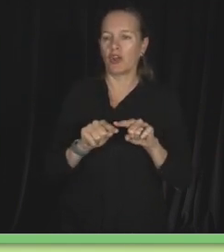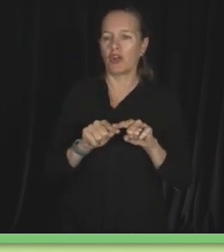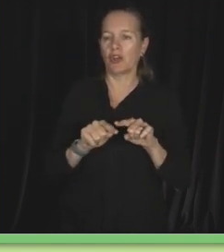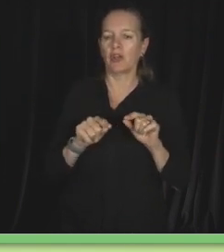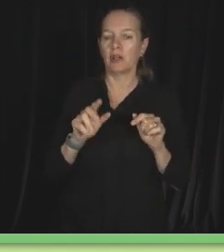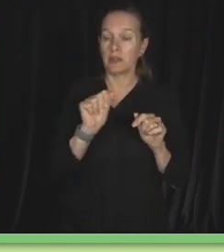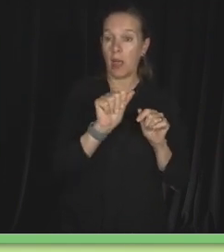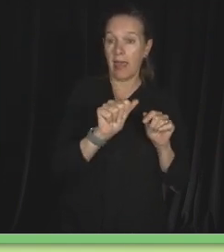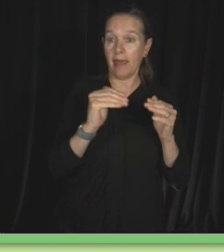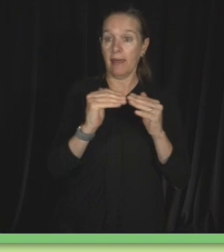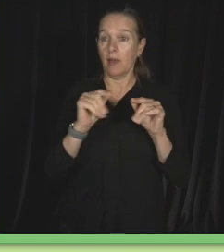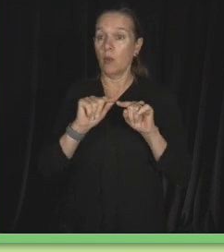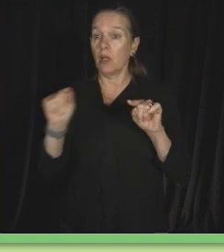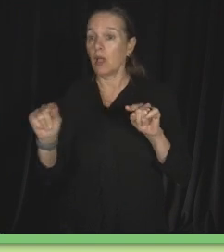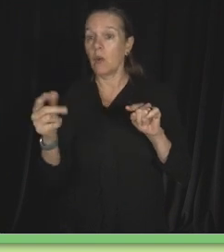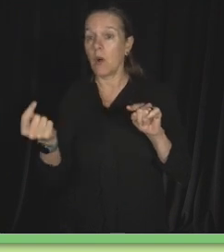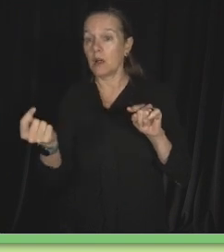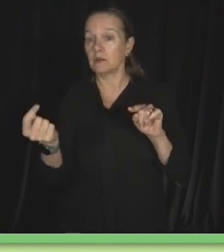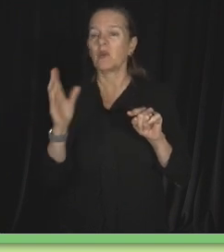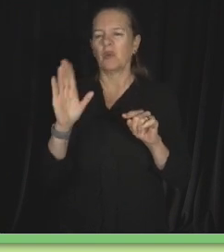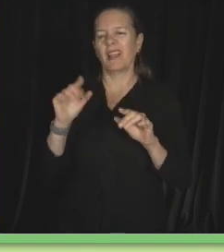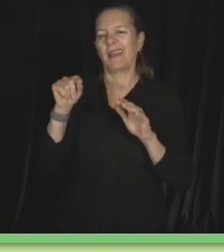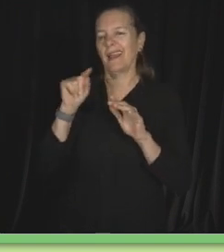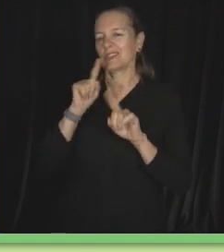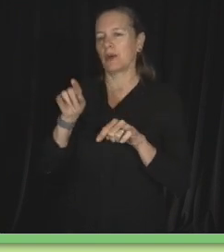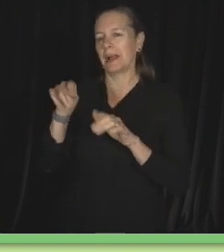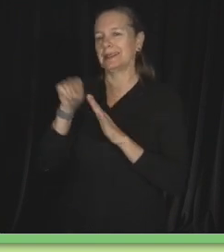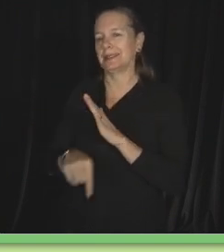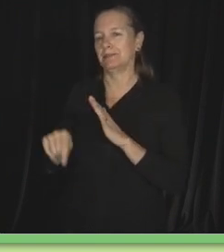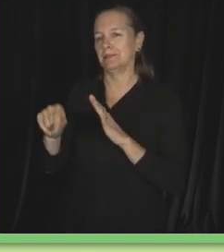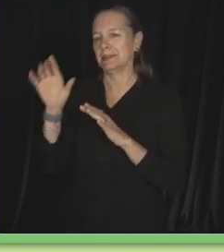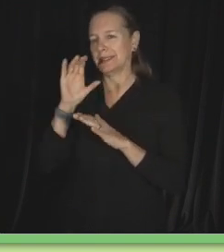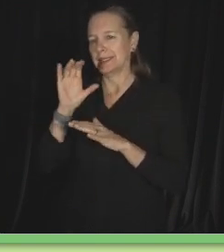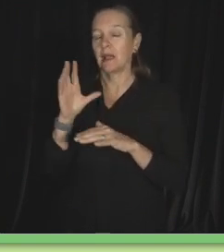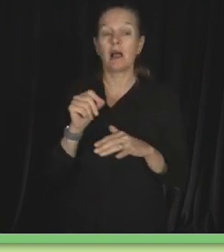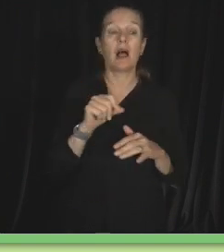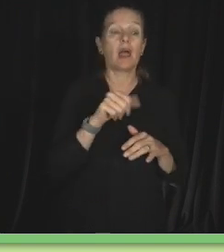by DeepSeek. And the next one is the color of the sky, a more